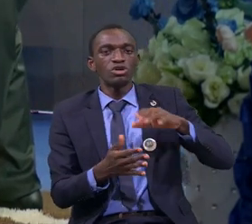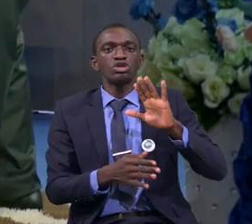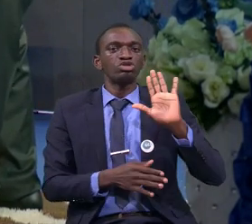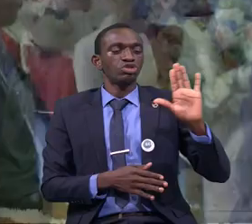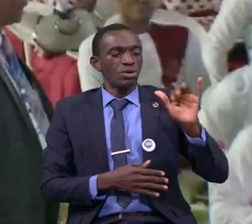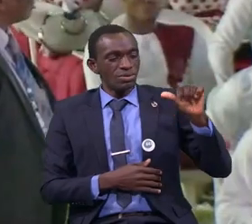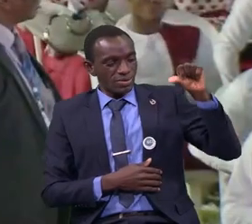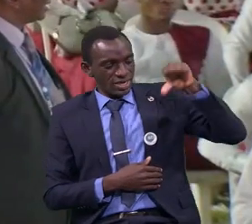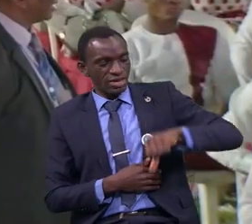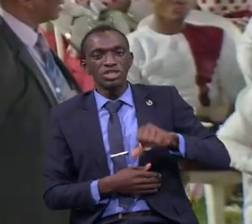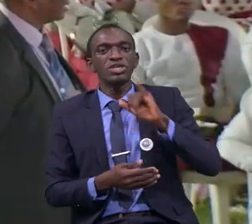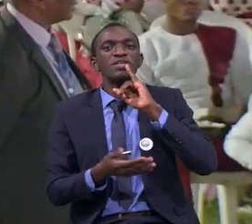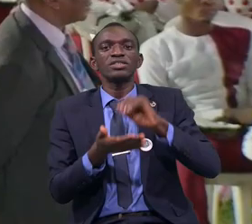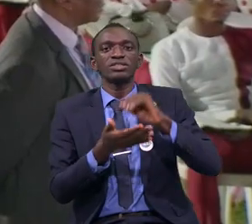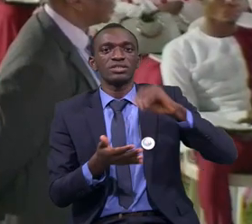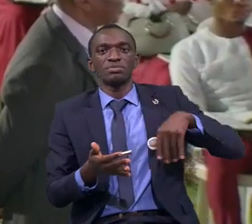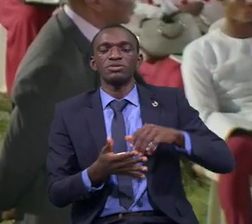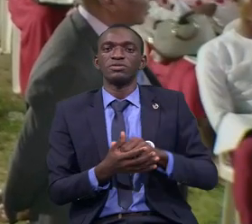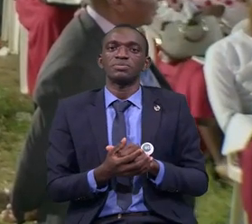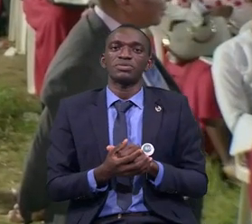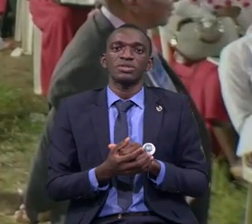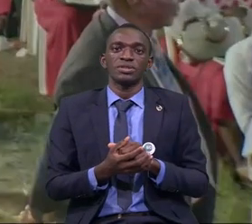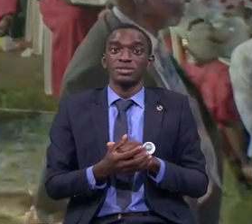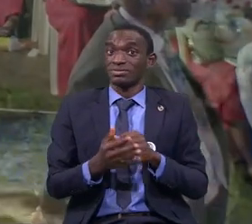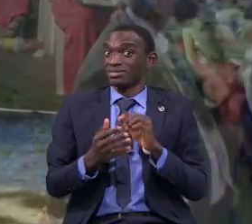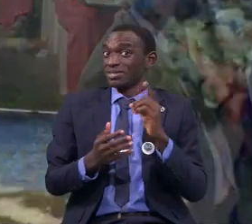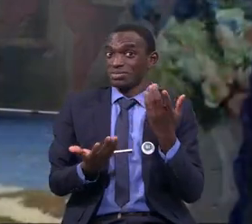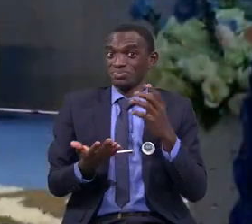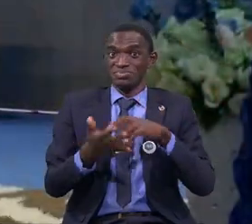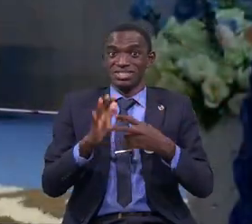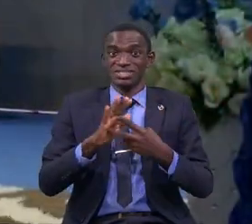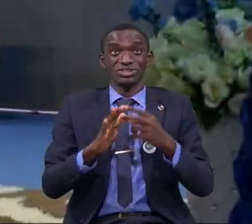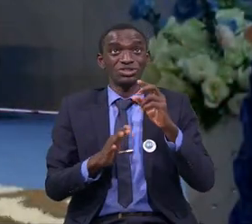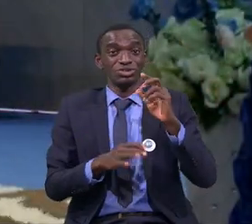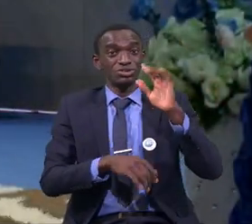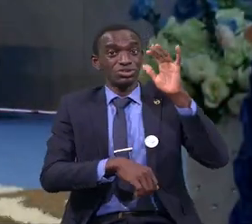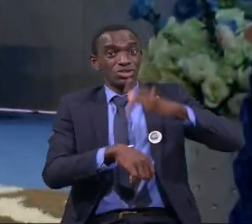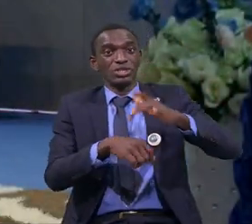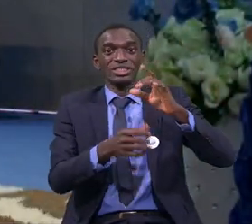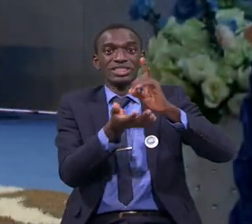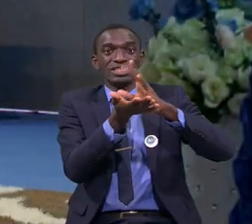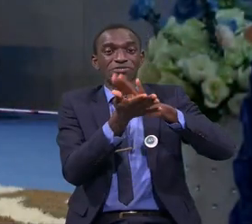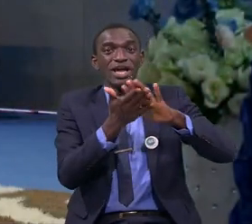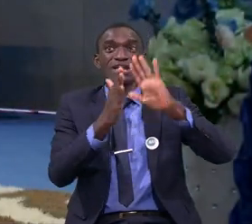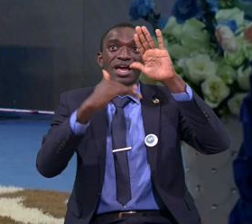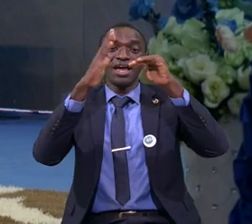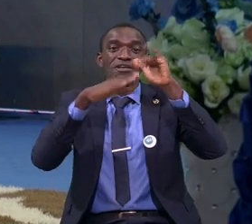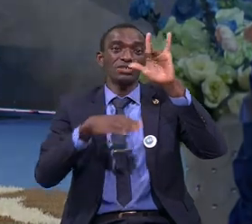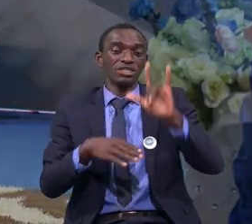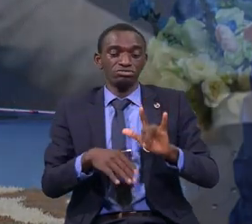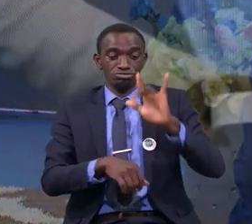taken away. Is the touch divine, the heavenly touch that takes all your sins